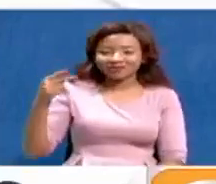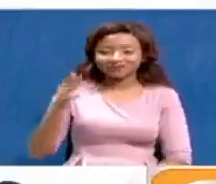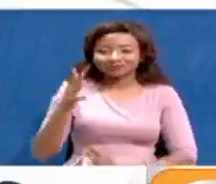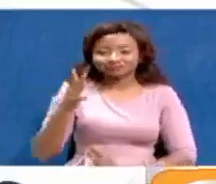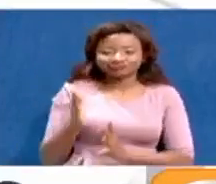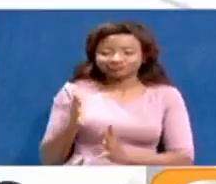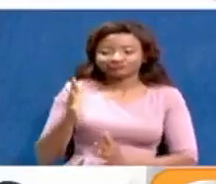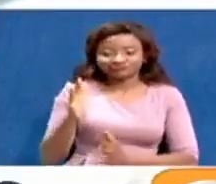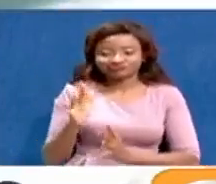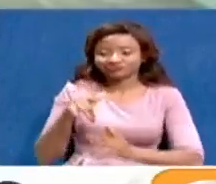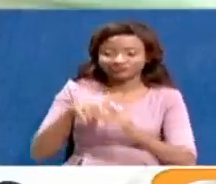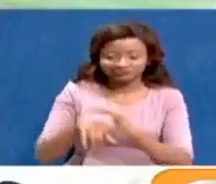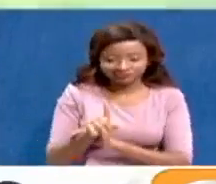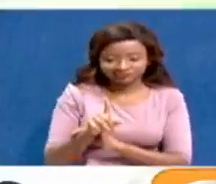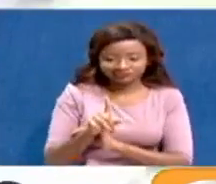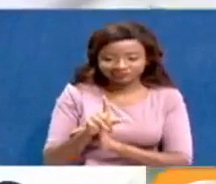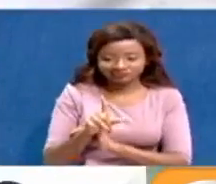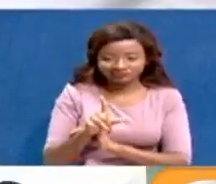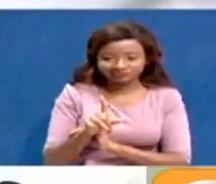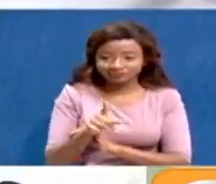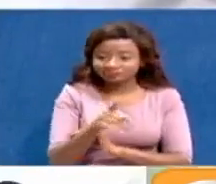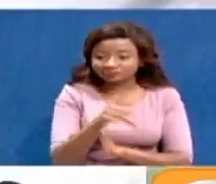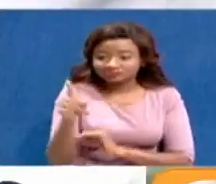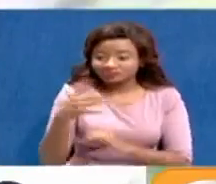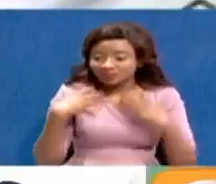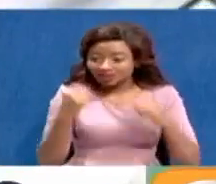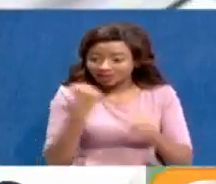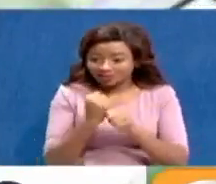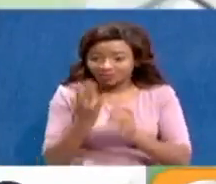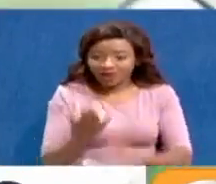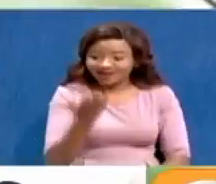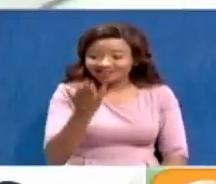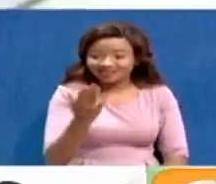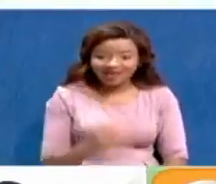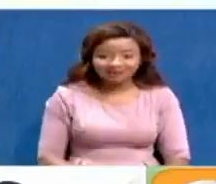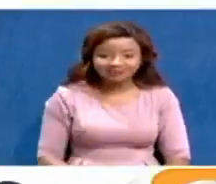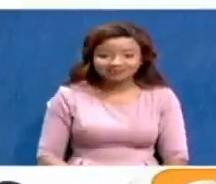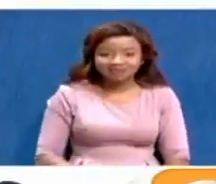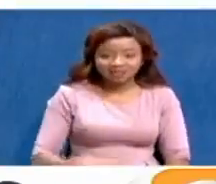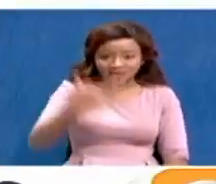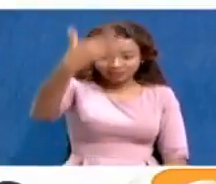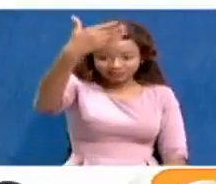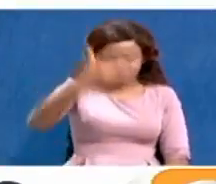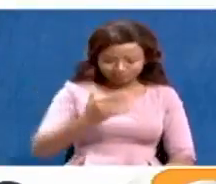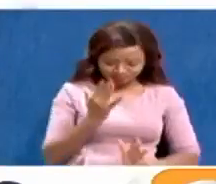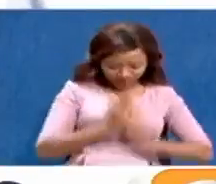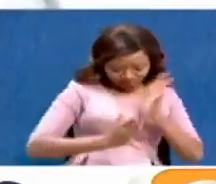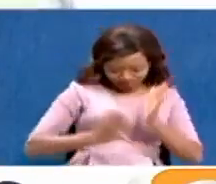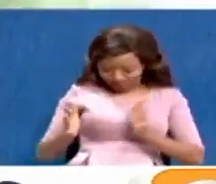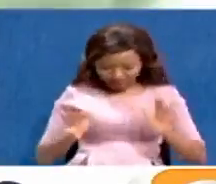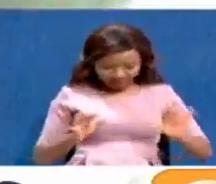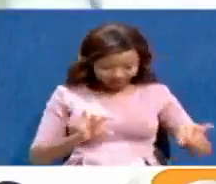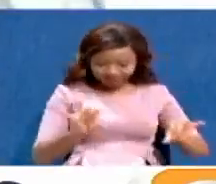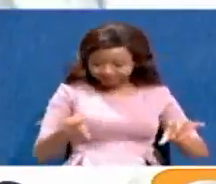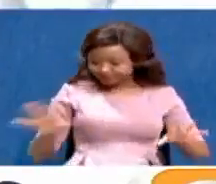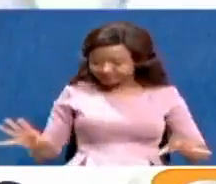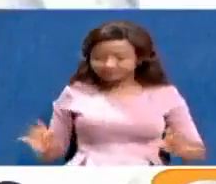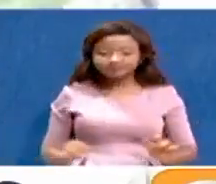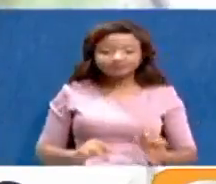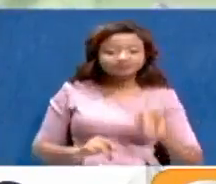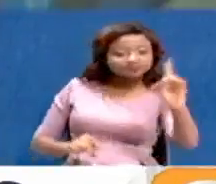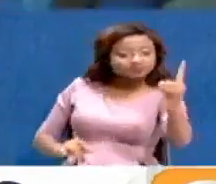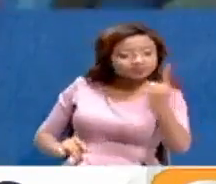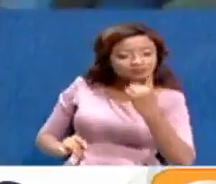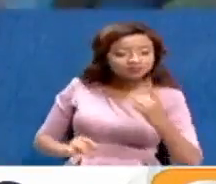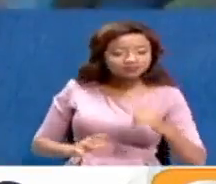booth, the medic Godfrey Ndungu on the other side of the glass is busy preparing for the next patient in line